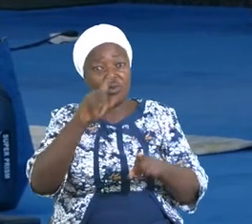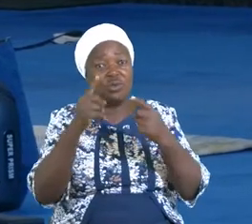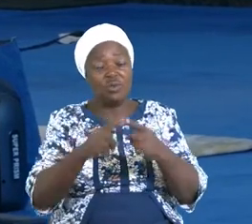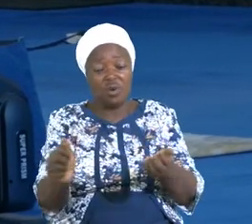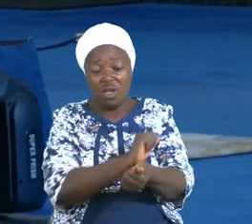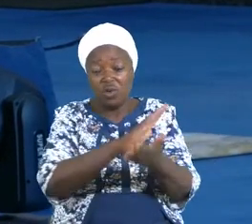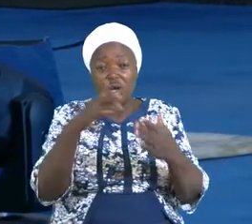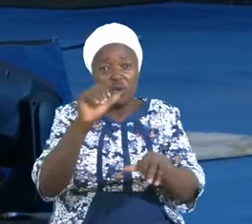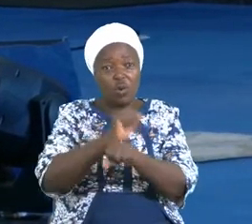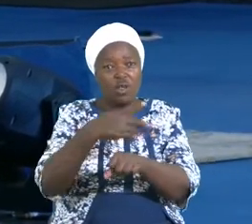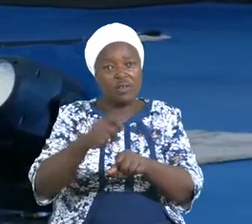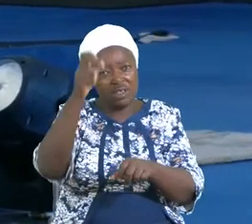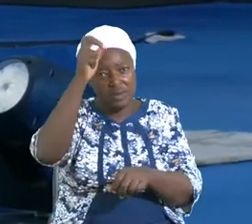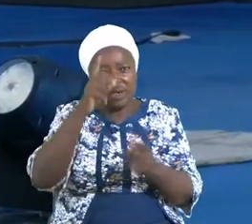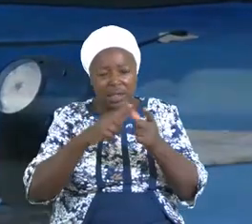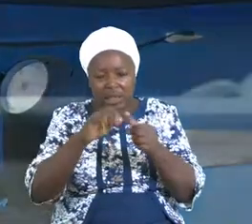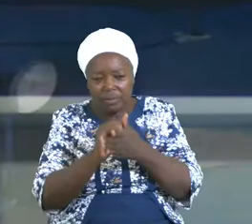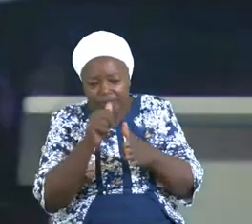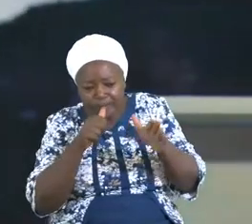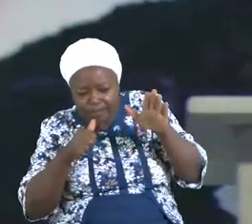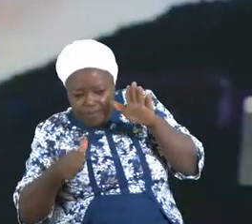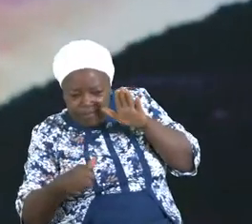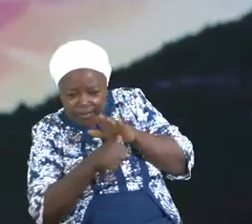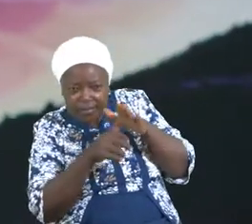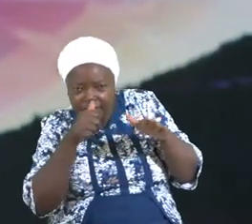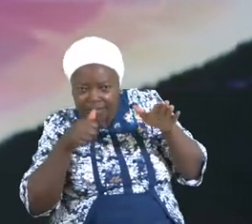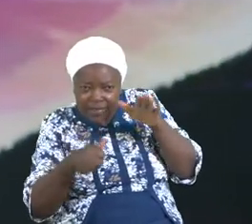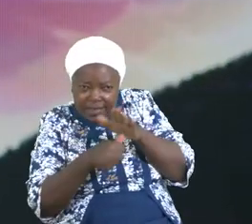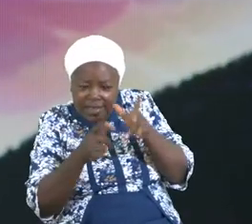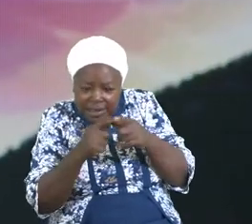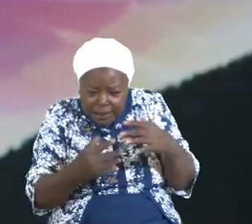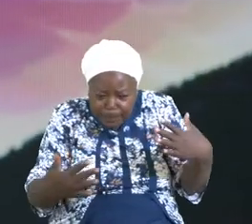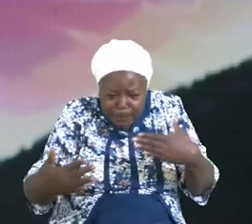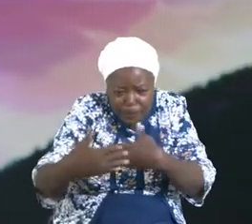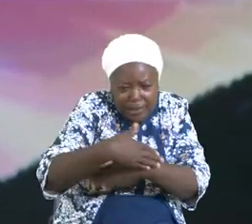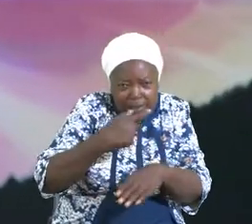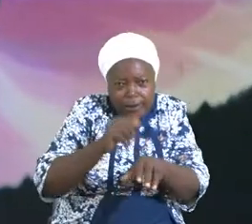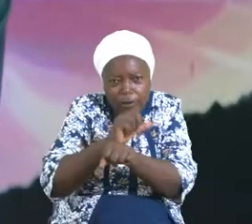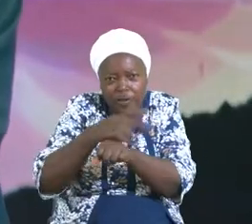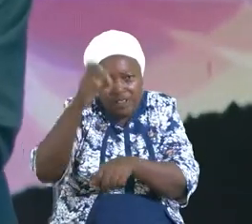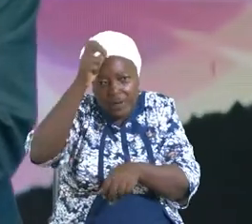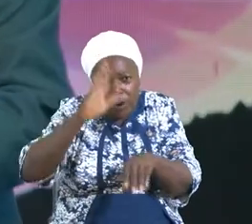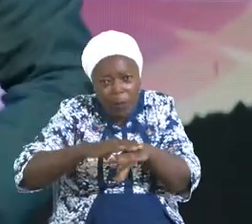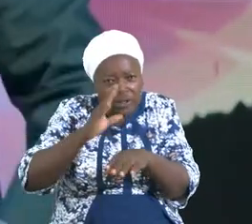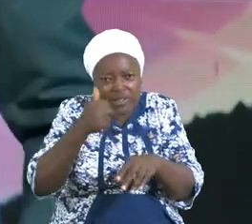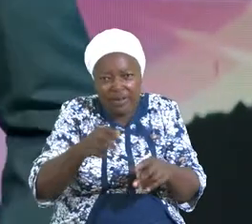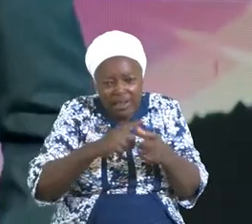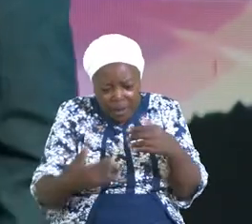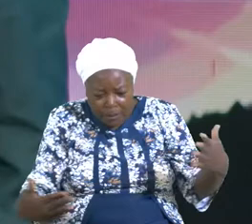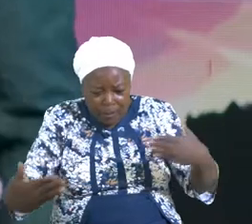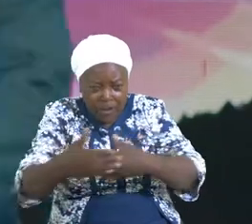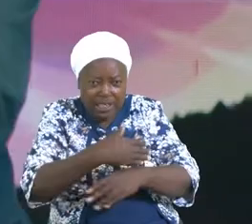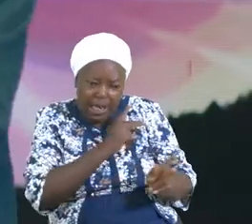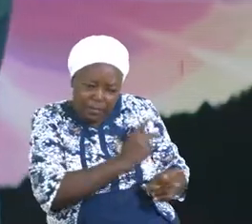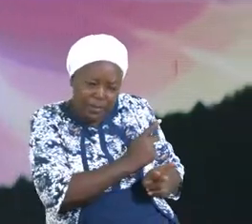devil, and then he's dodging, he's embracing the works of the devil, he's protecting the work